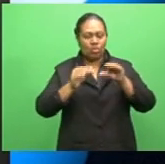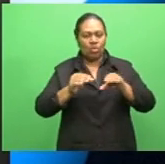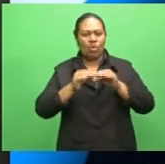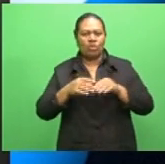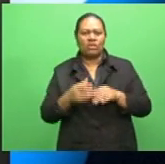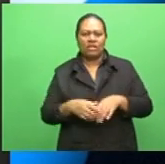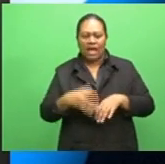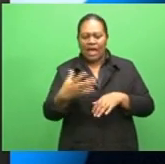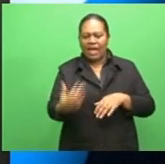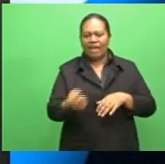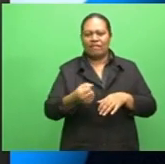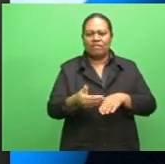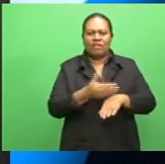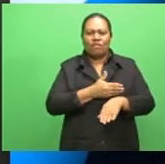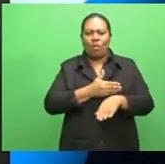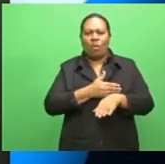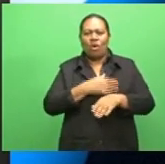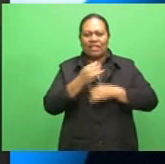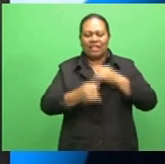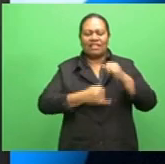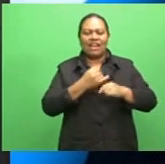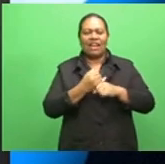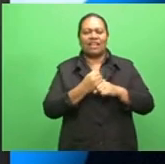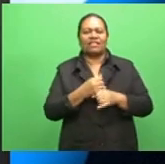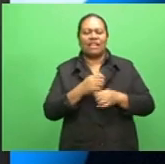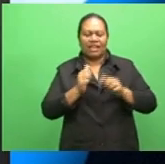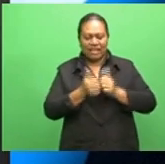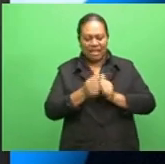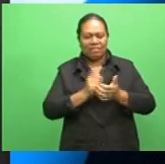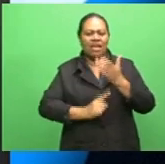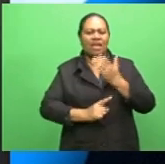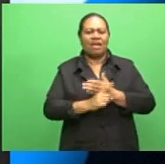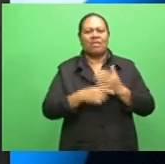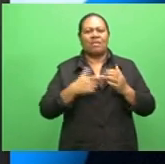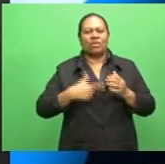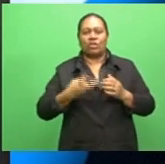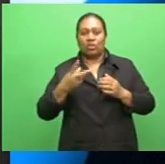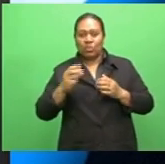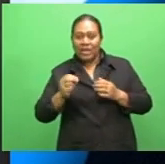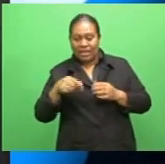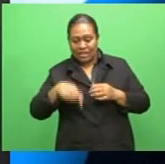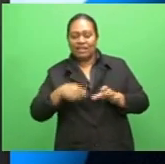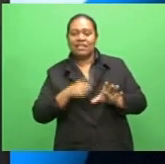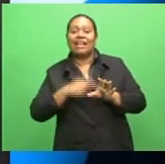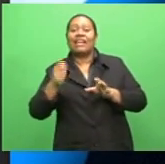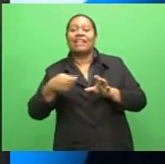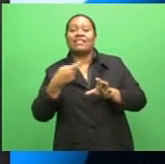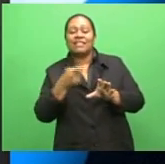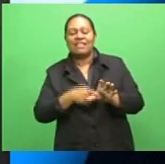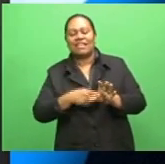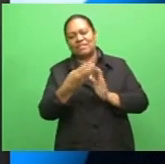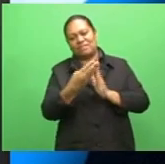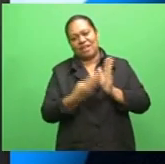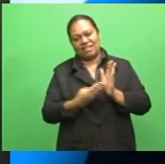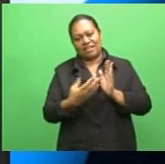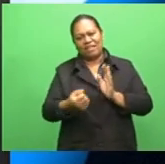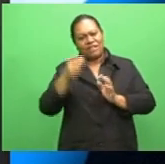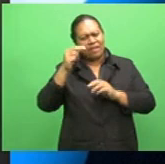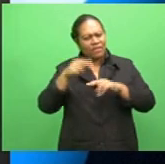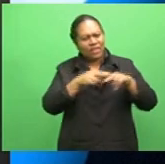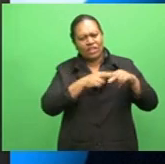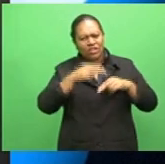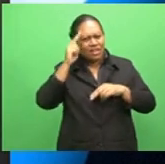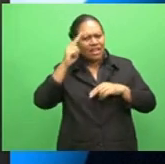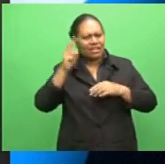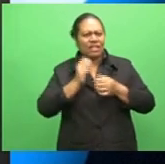international competitions commence. This comes after the announcement of the 2020-21 national budget, where the Fiji National Sports